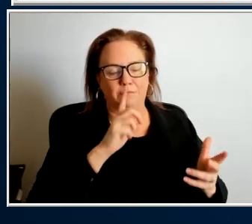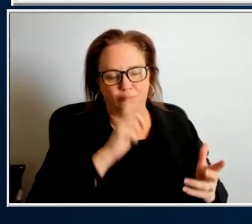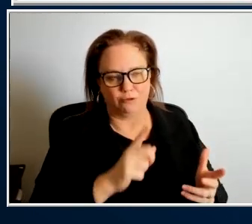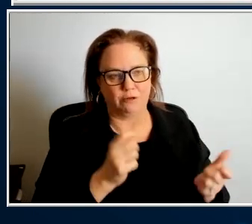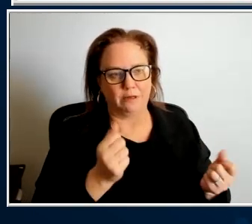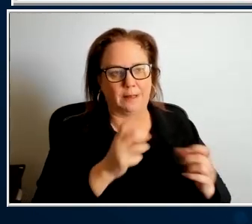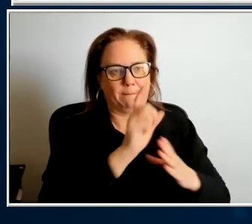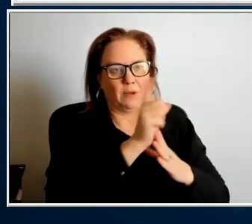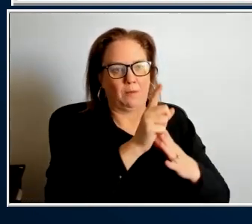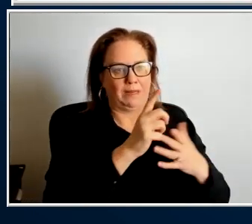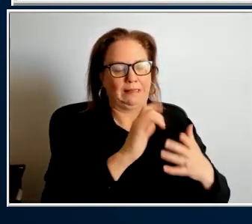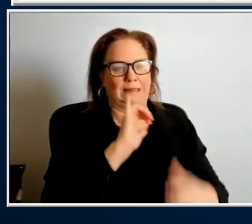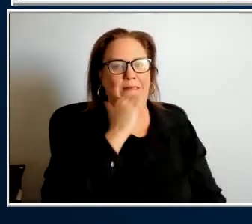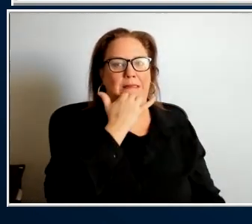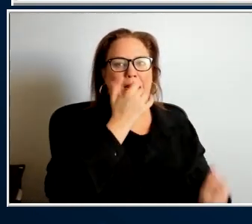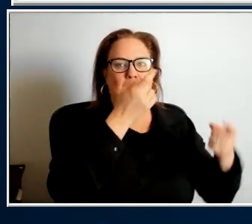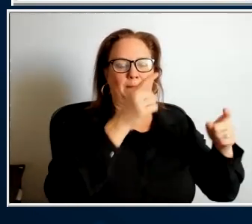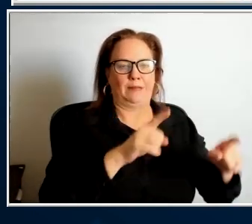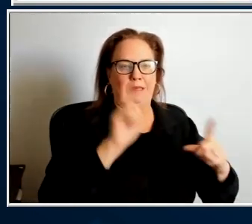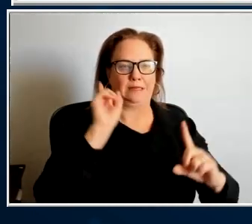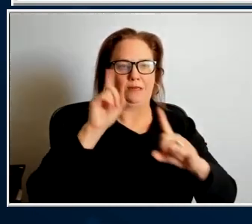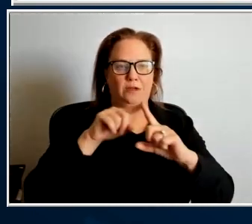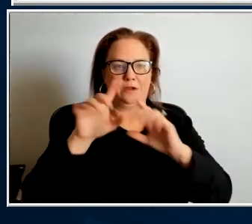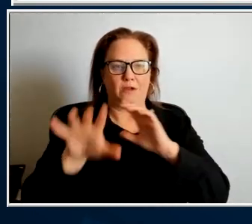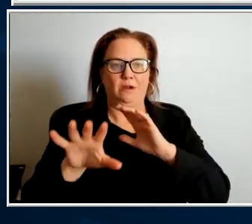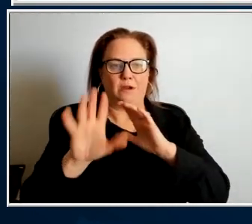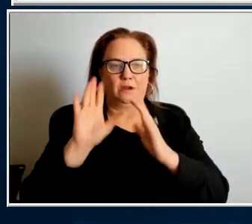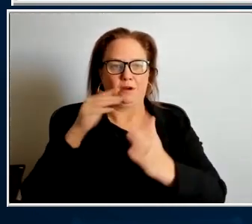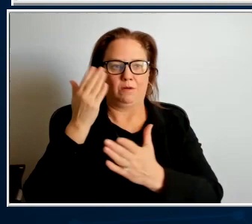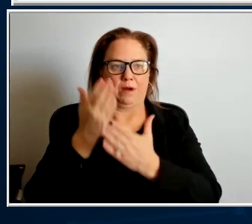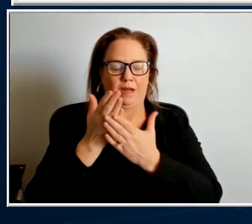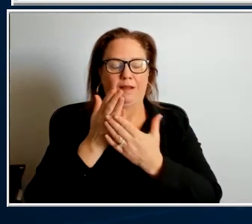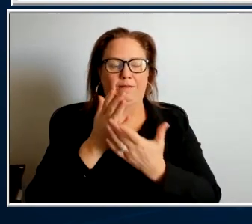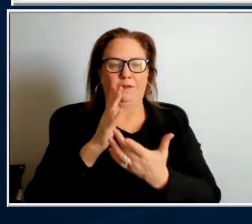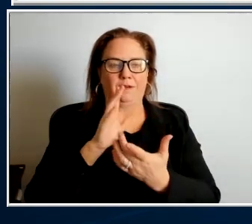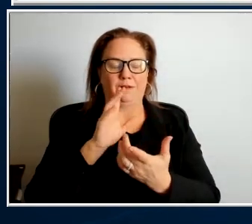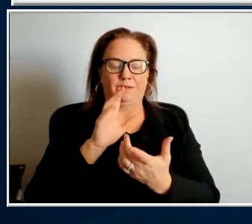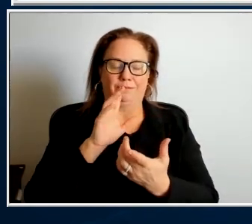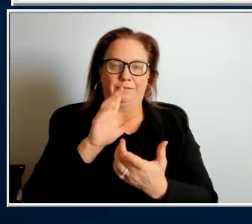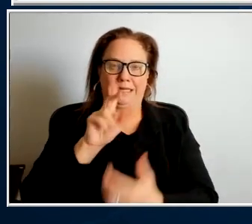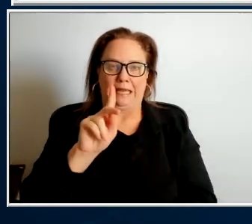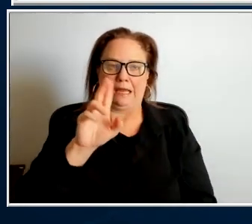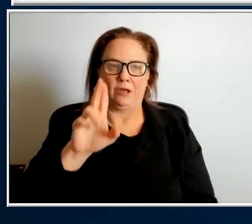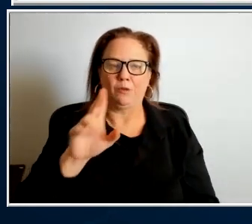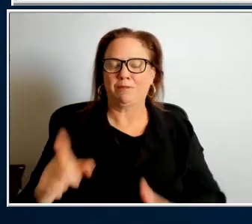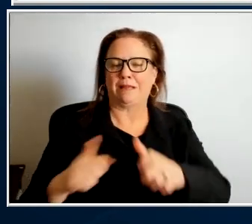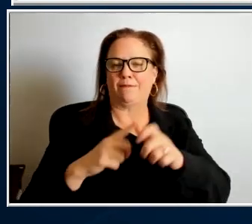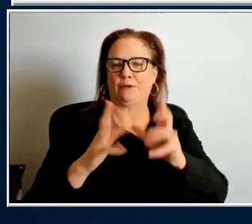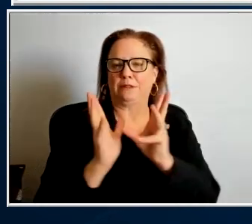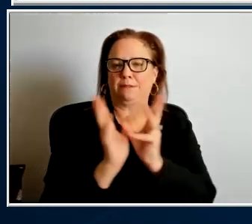this accident happened until when you finally got to meet Dr. Jaley. But what was that first meeting like?